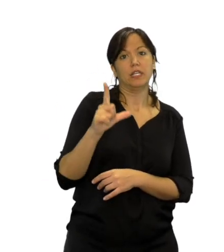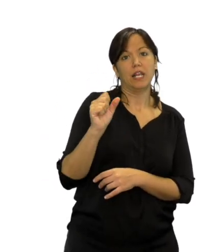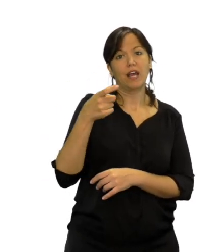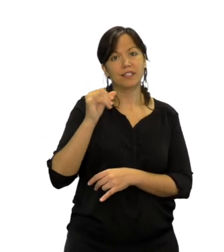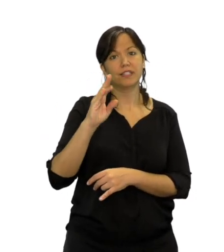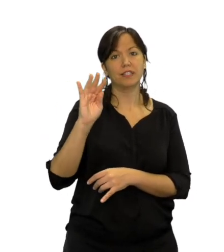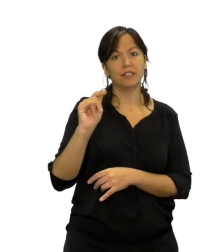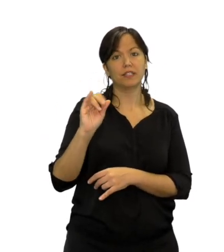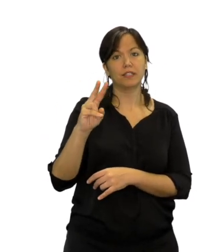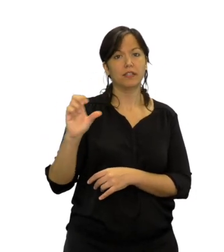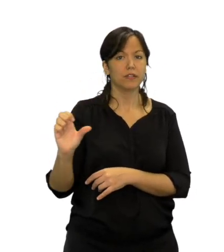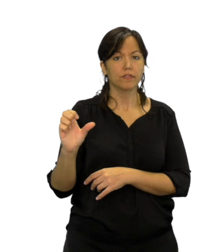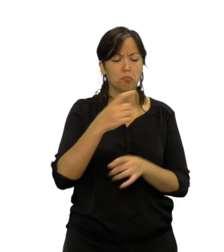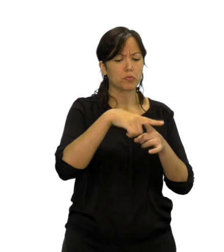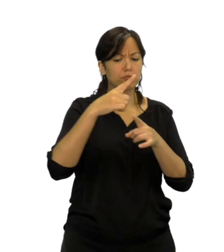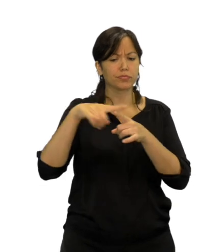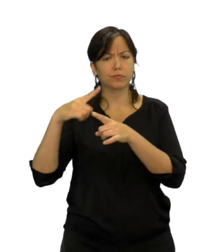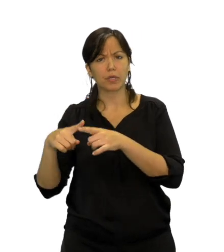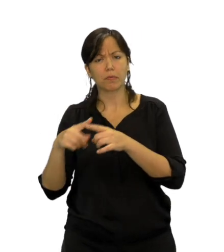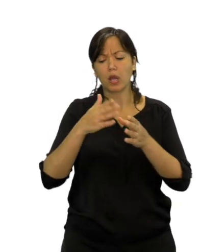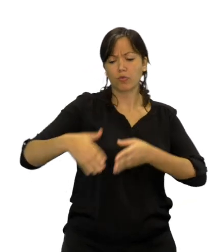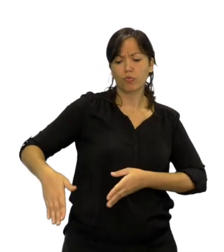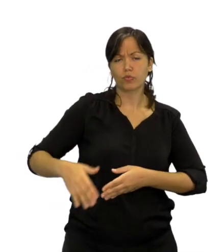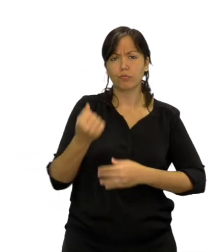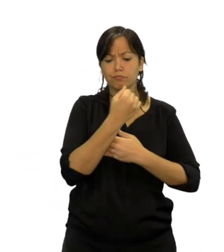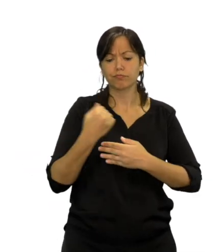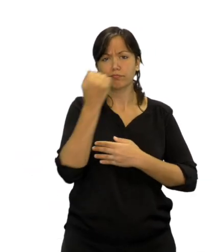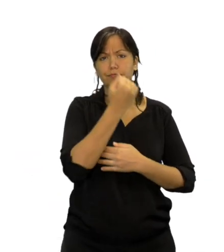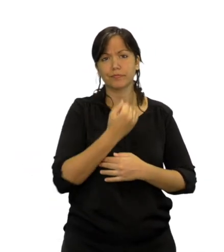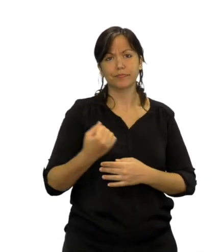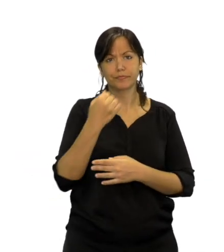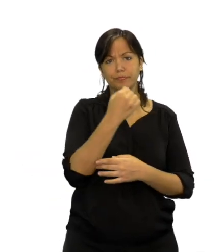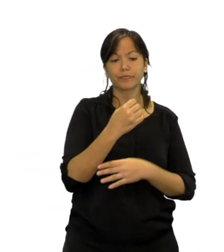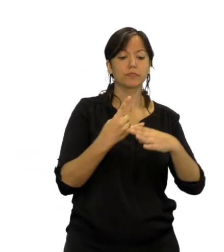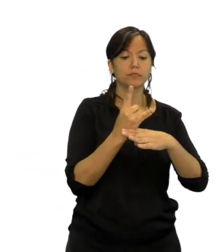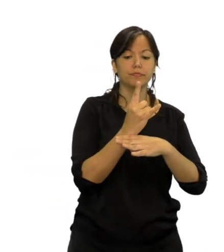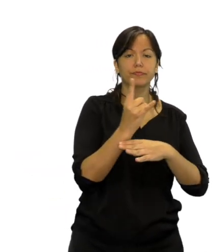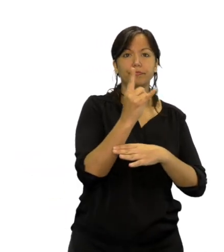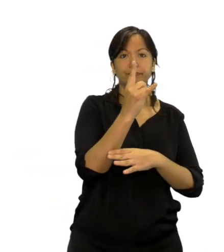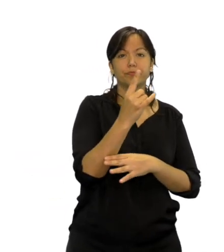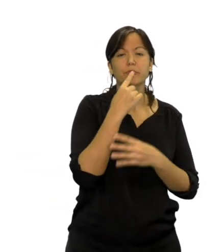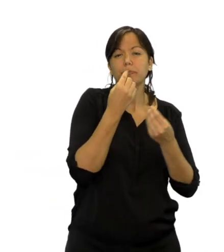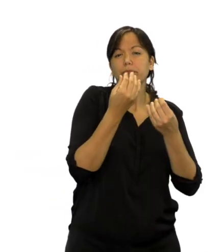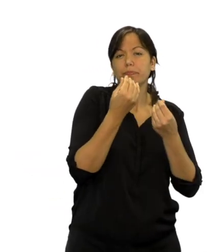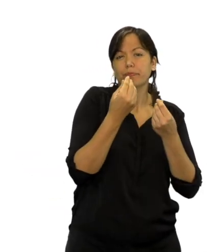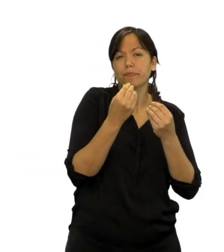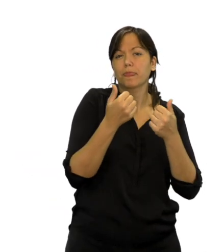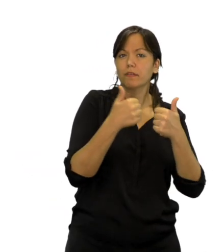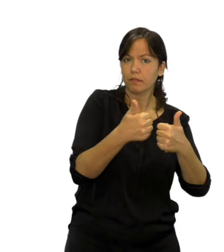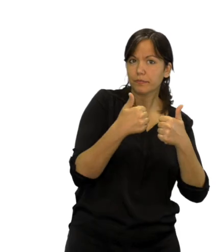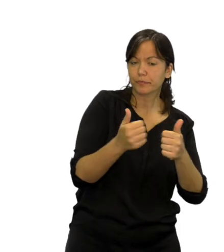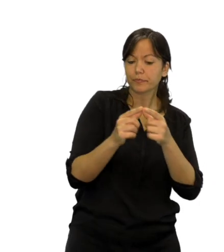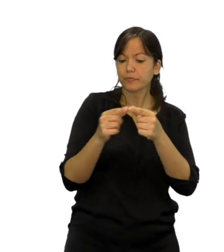It has laxative and diuretic properties and a detox effect on the liver. Bladder campion has a delicate